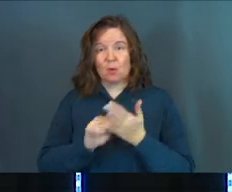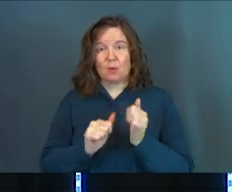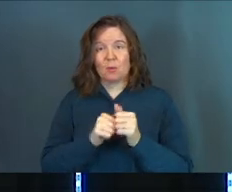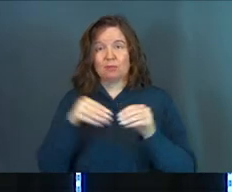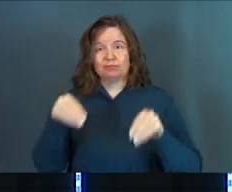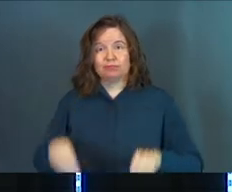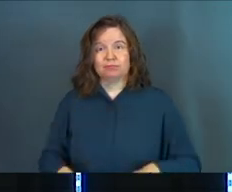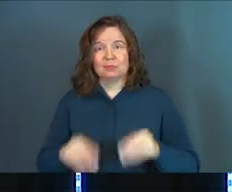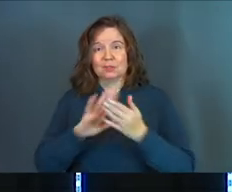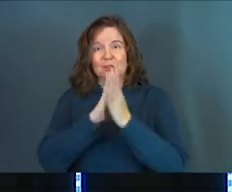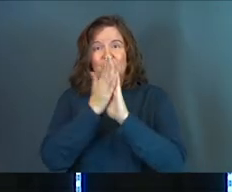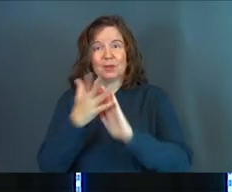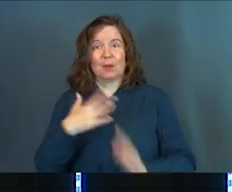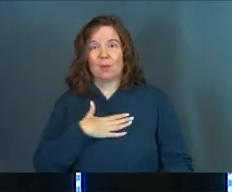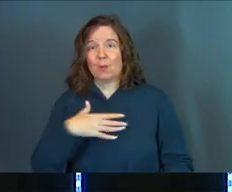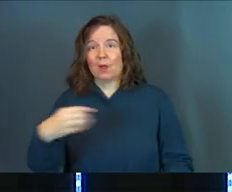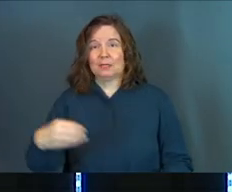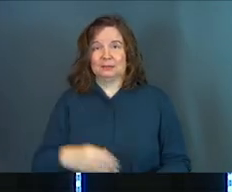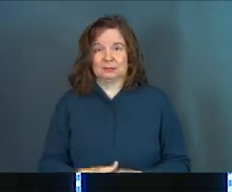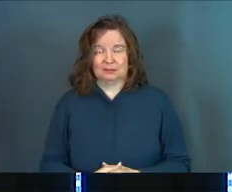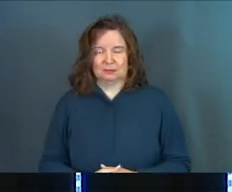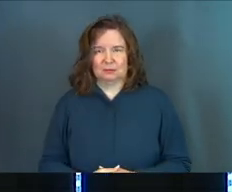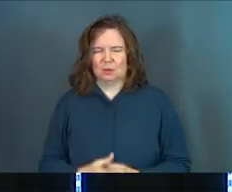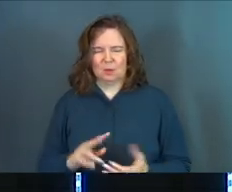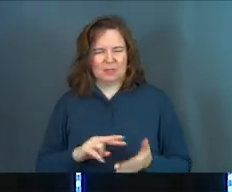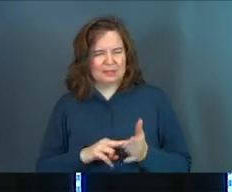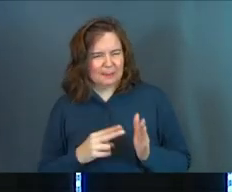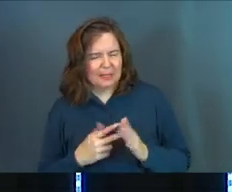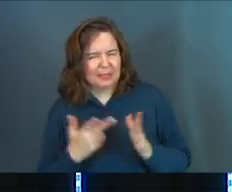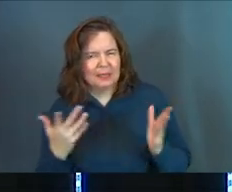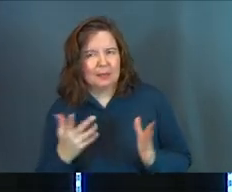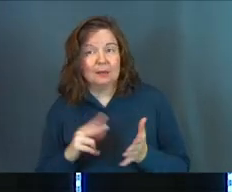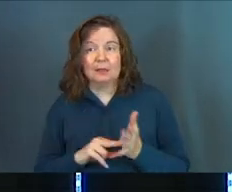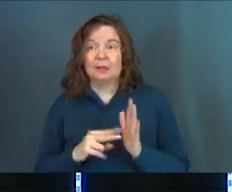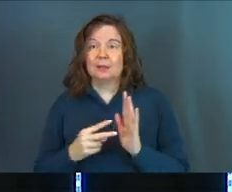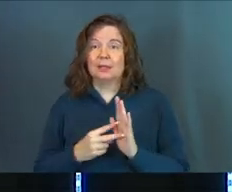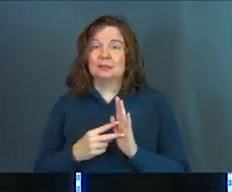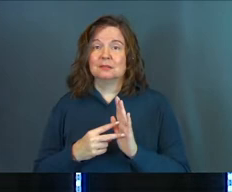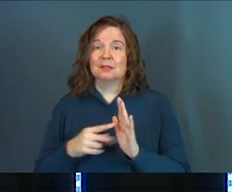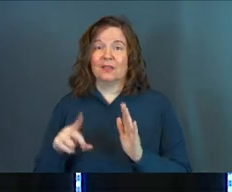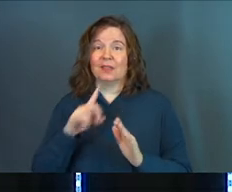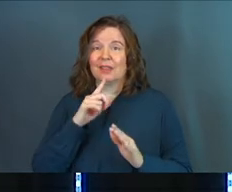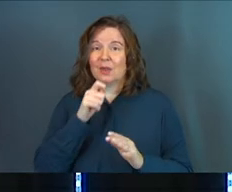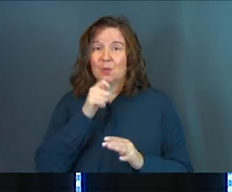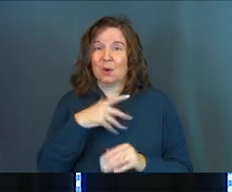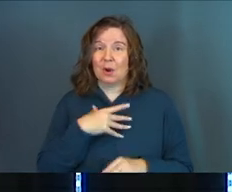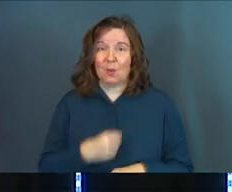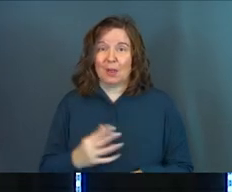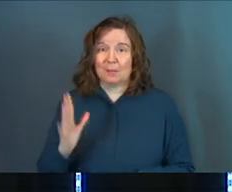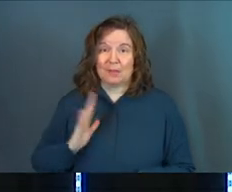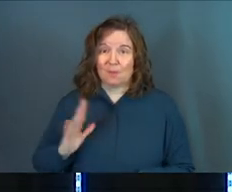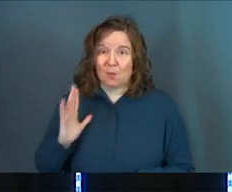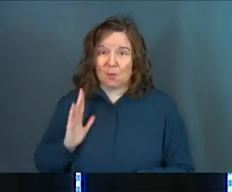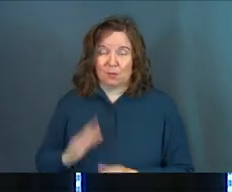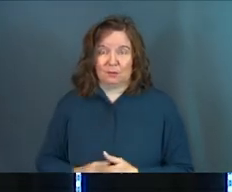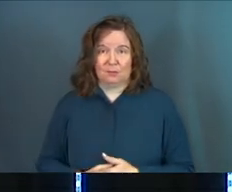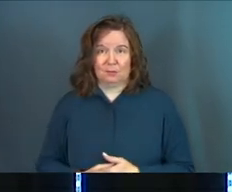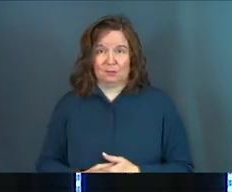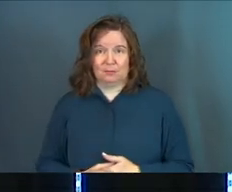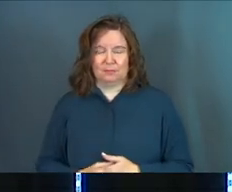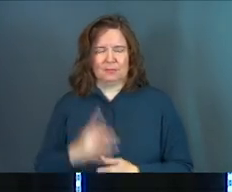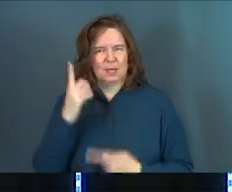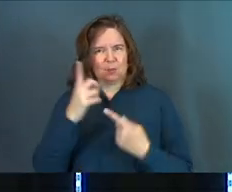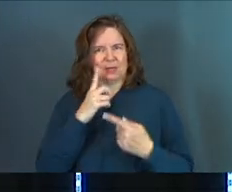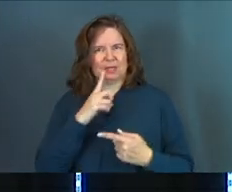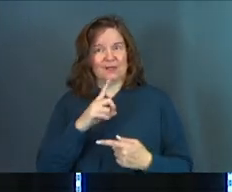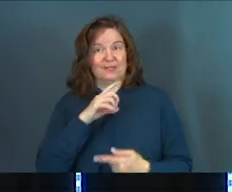Lamb, and so they're white. What does that mean? It means they weren't white before. I